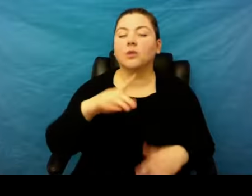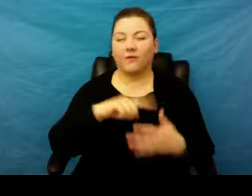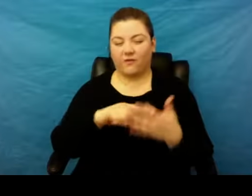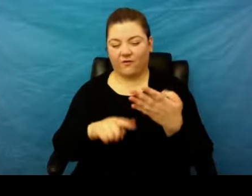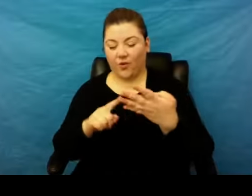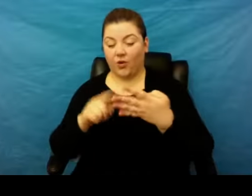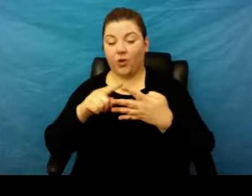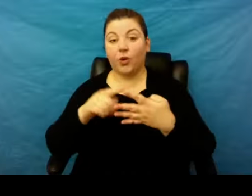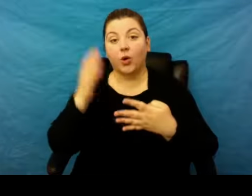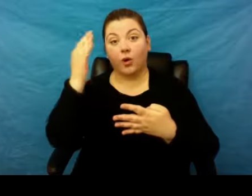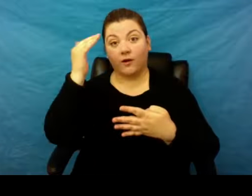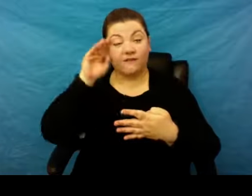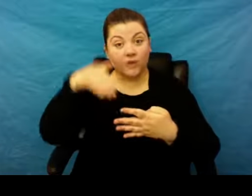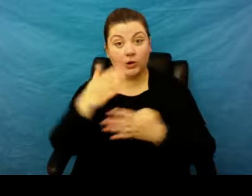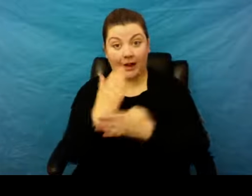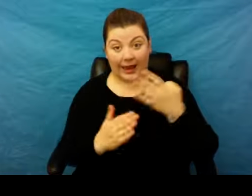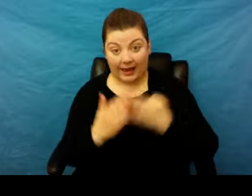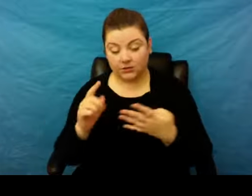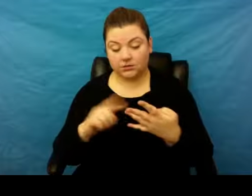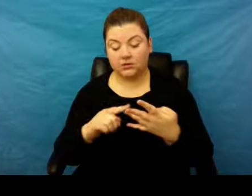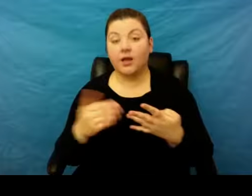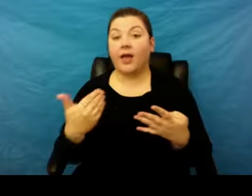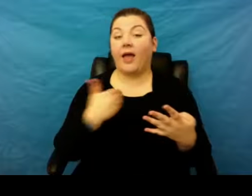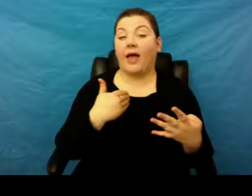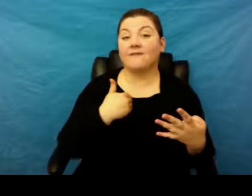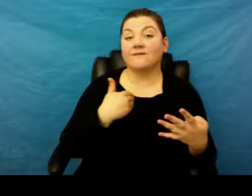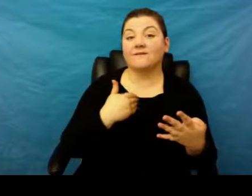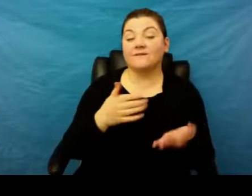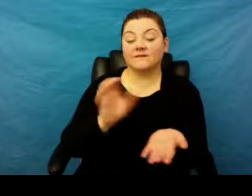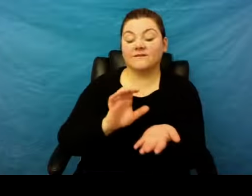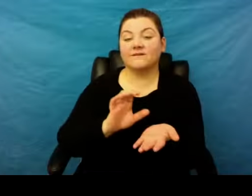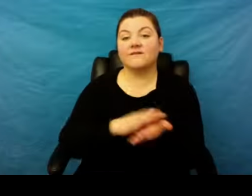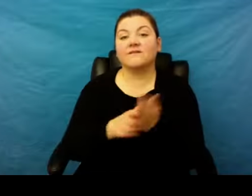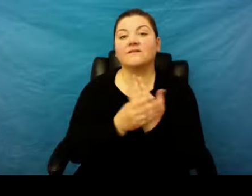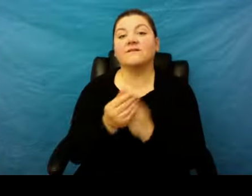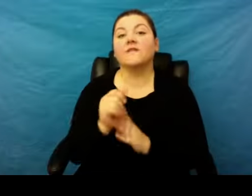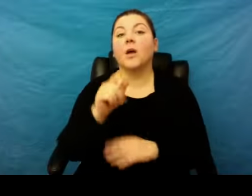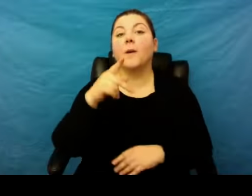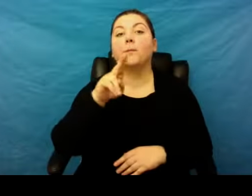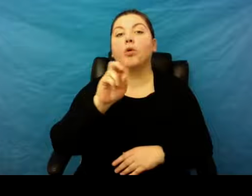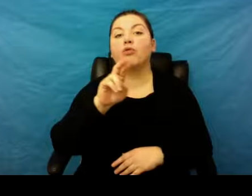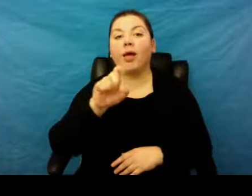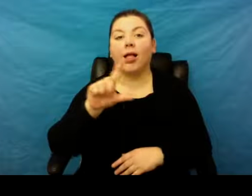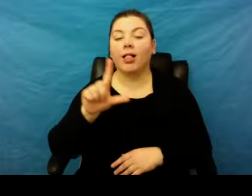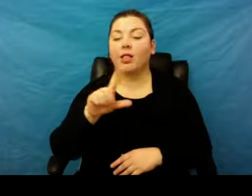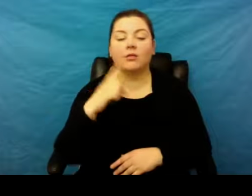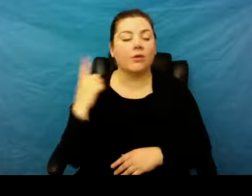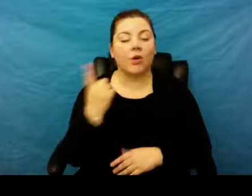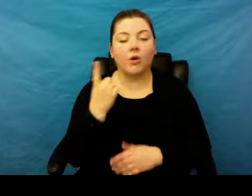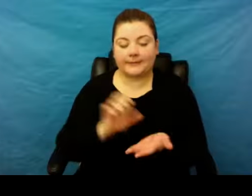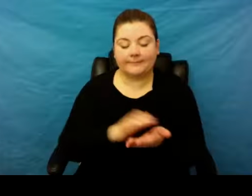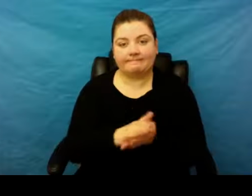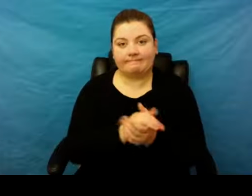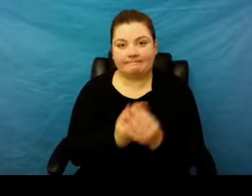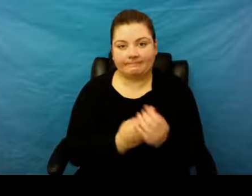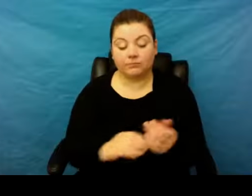have Purell. When you touch stuff that's outside your home, just make sure that you're washing your hand. start to learn how to not